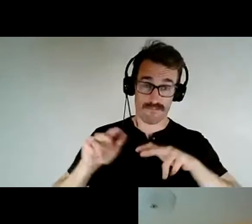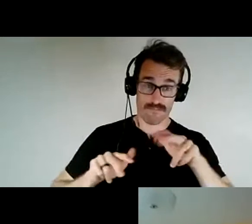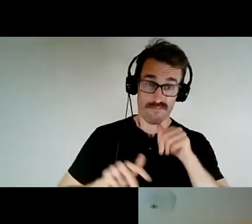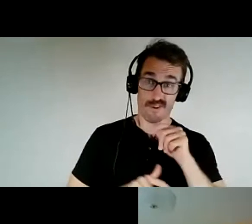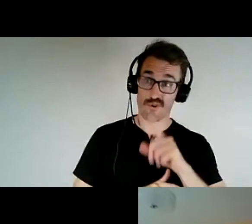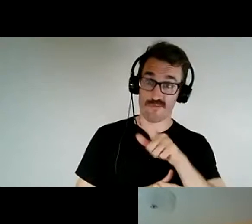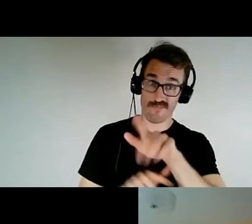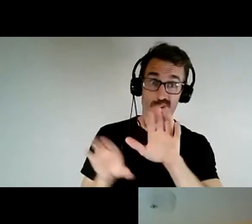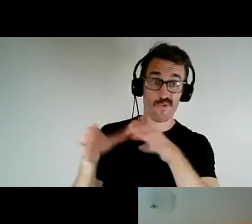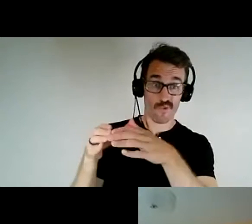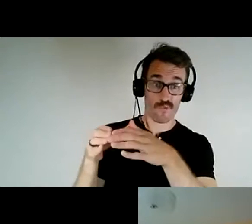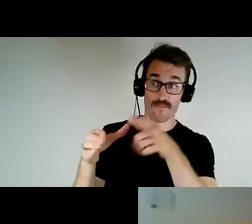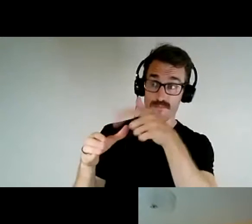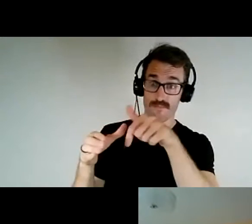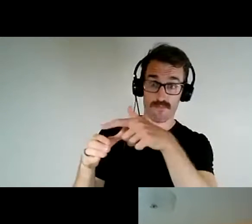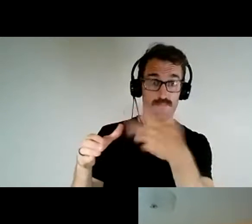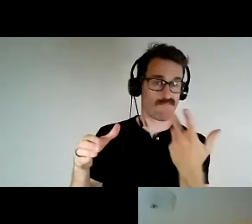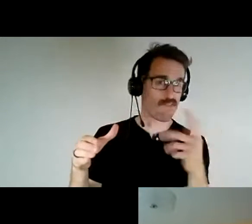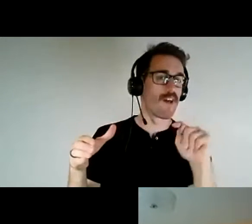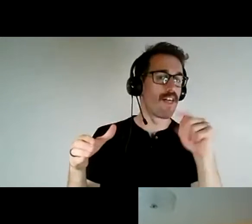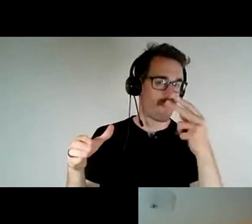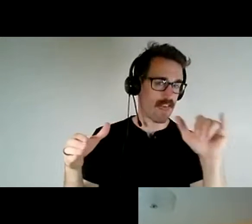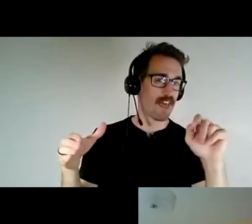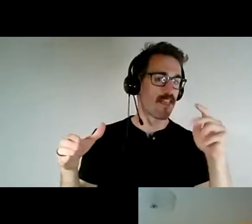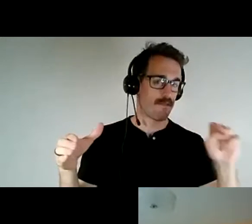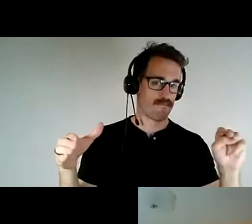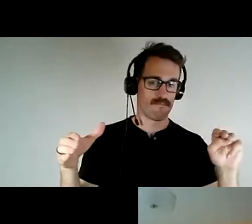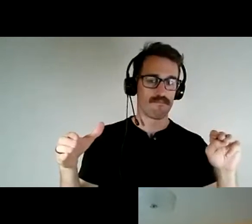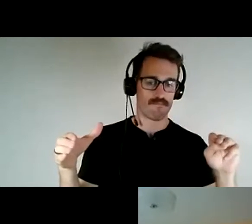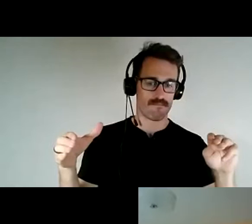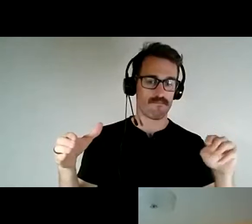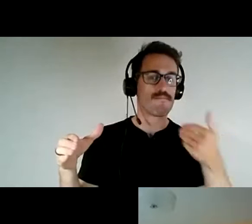of people or an individual, it's best to use they or them.